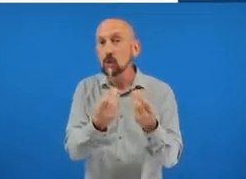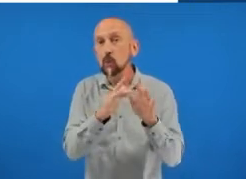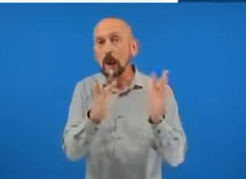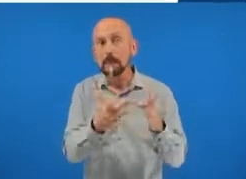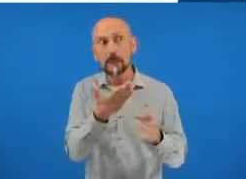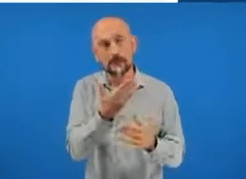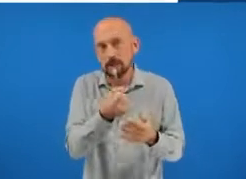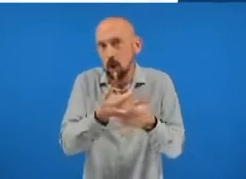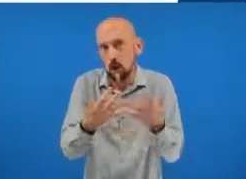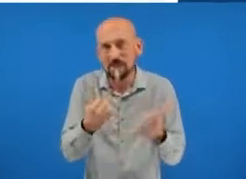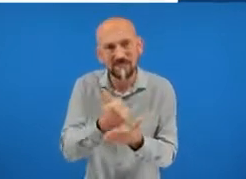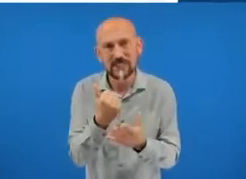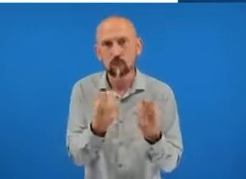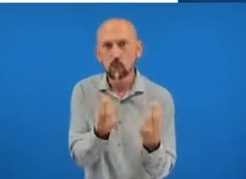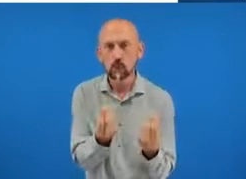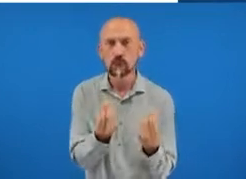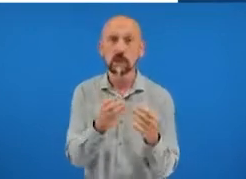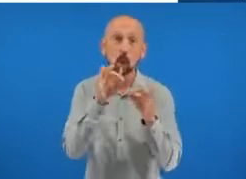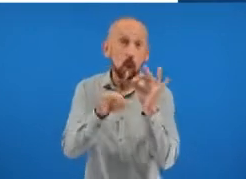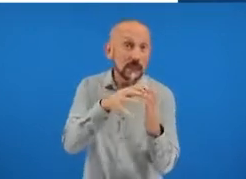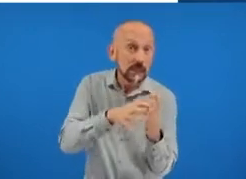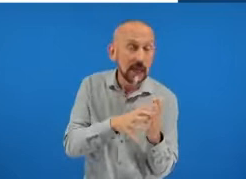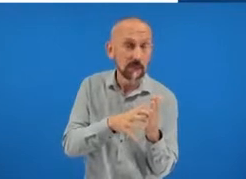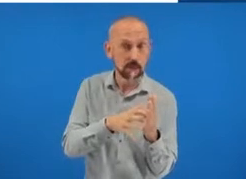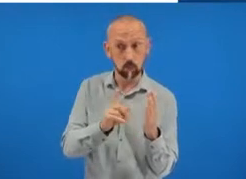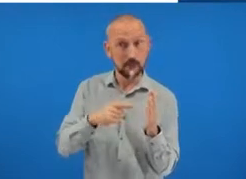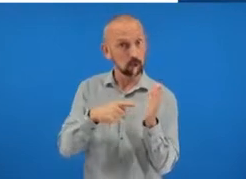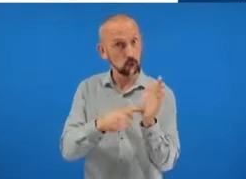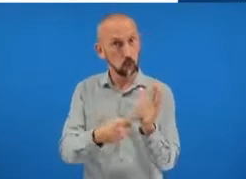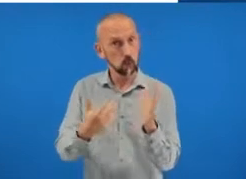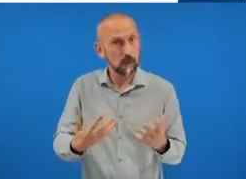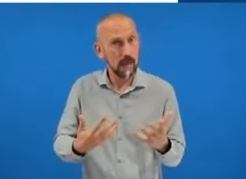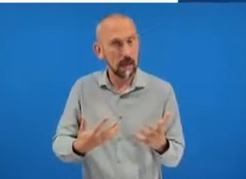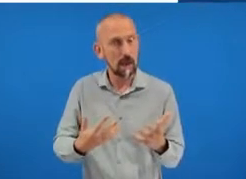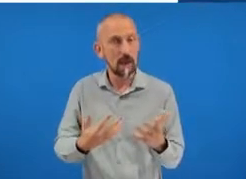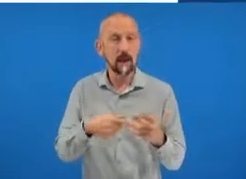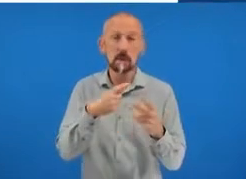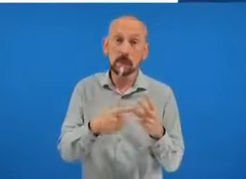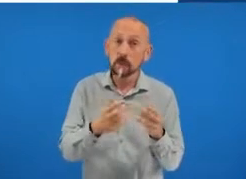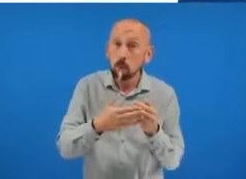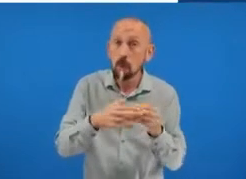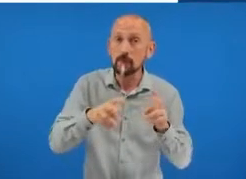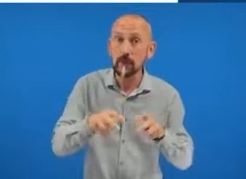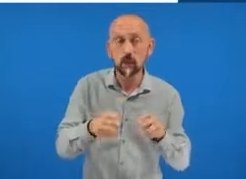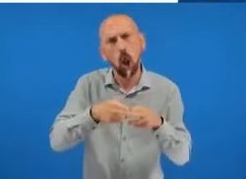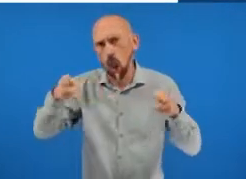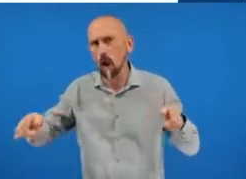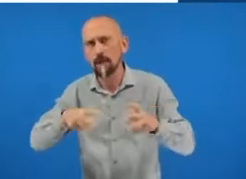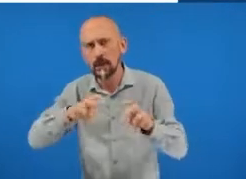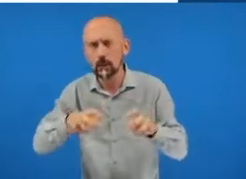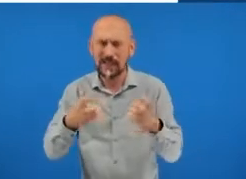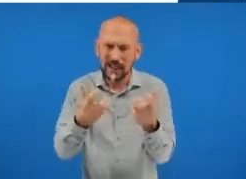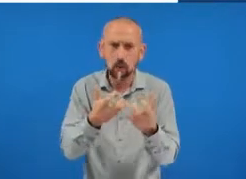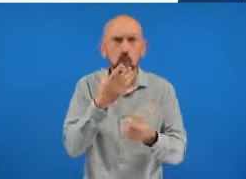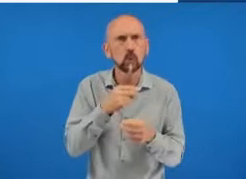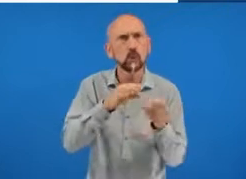all the questionnaires I've shown and talked about here today, and other videos, longer videos on using questionnaires in treatment, and